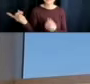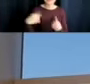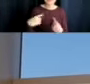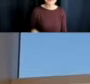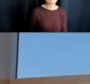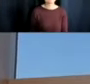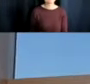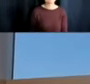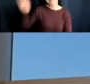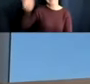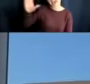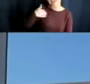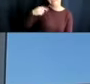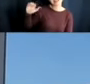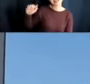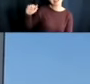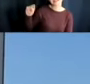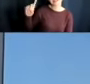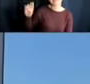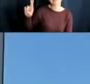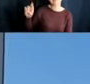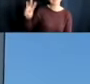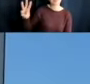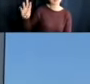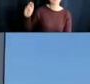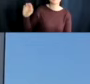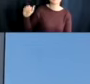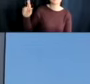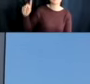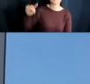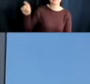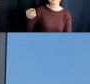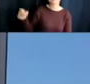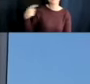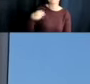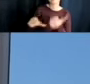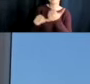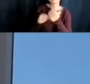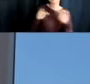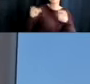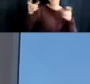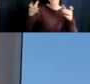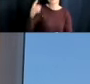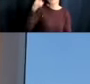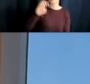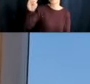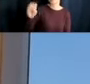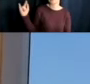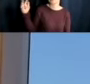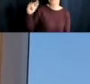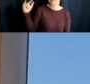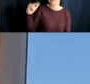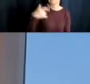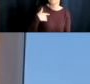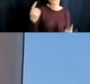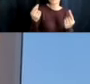Hi, I'm Andrew Martz. I'm the Acting Assistant Airport Director for the Eugene Airport. So I head up the